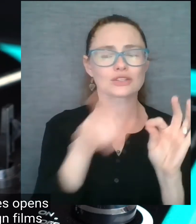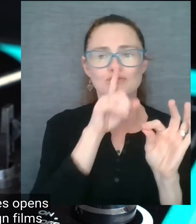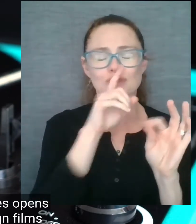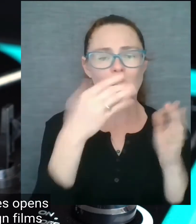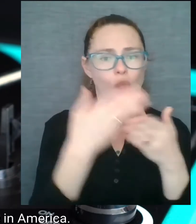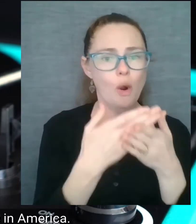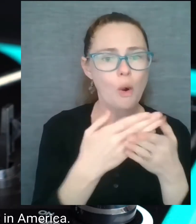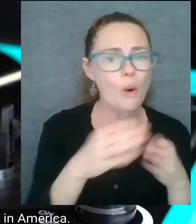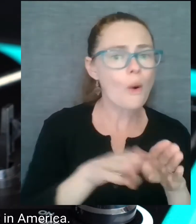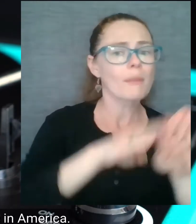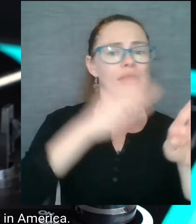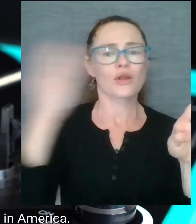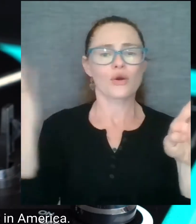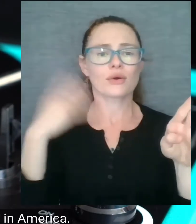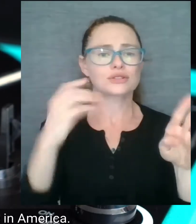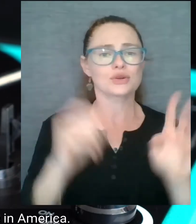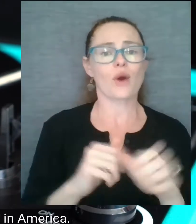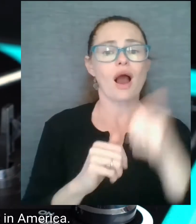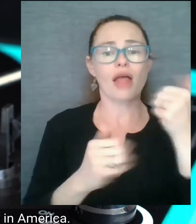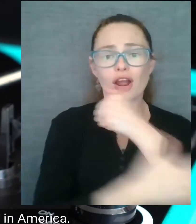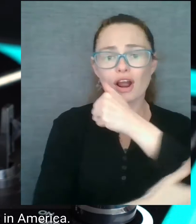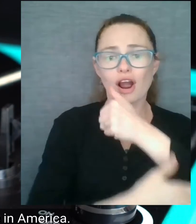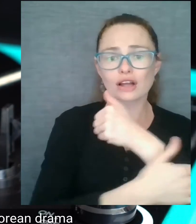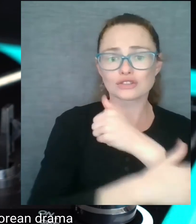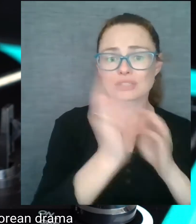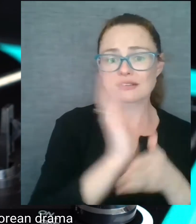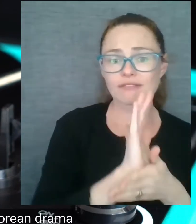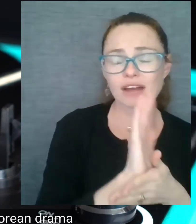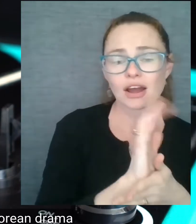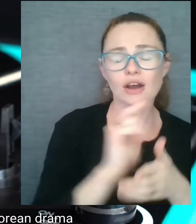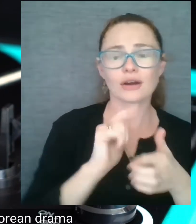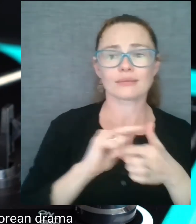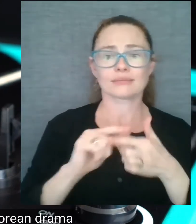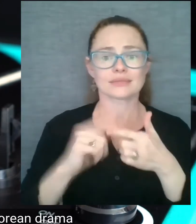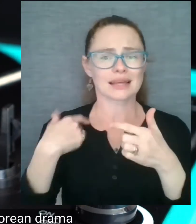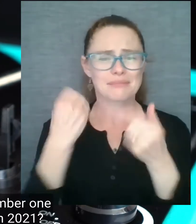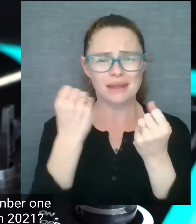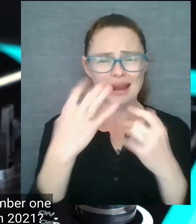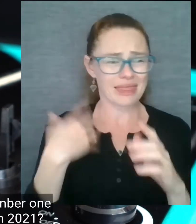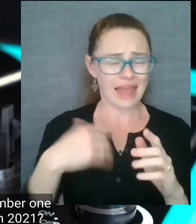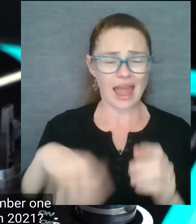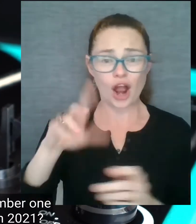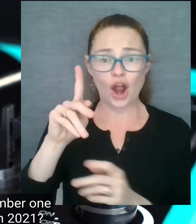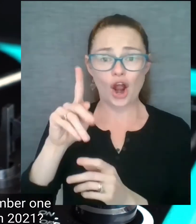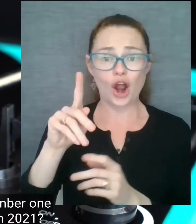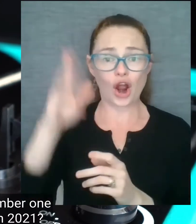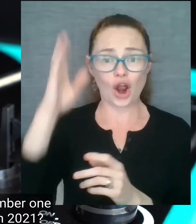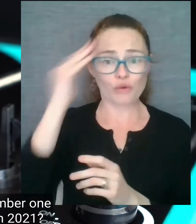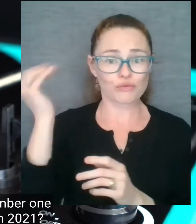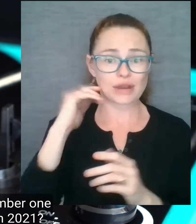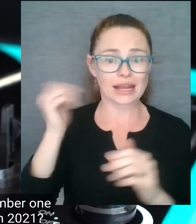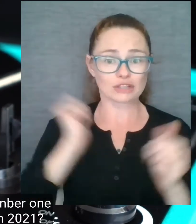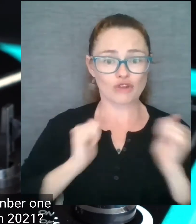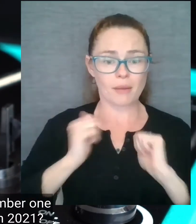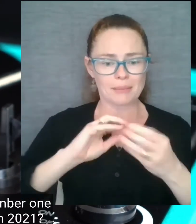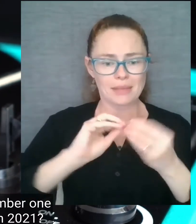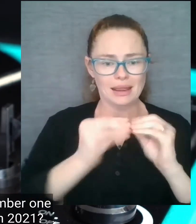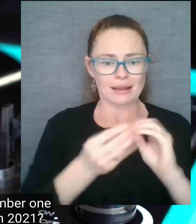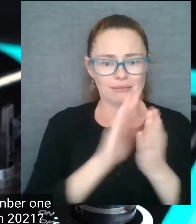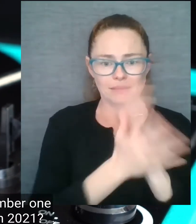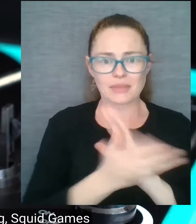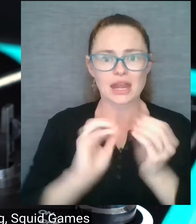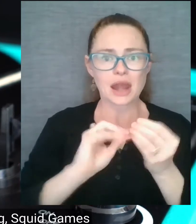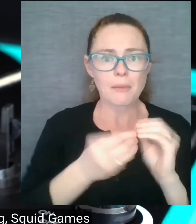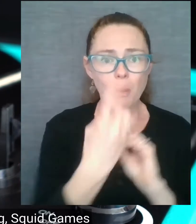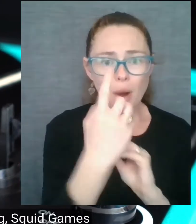foreign films and TV shows to thrive in America. Who would have thought that Korean drama would become the #1 show in America in